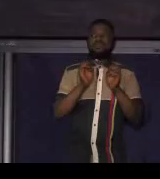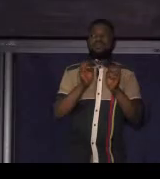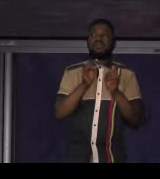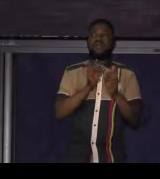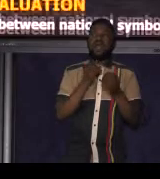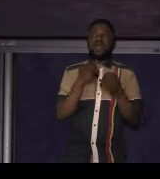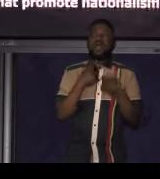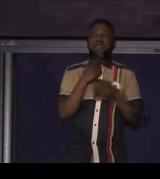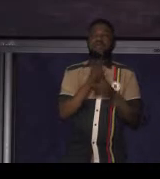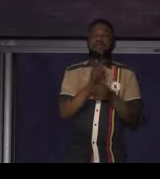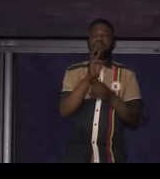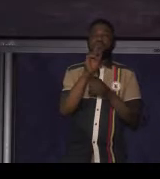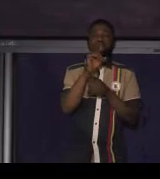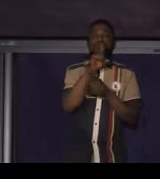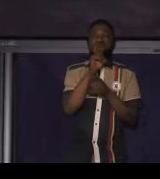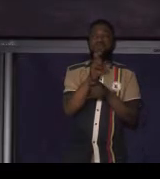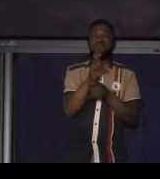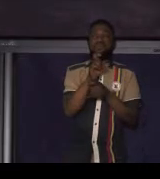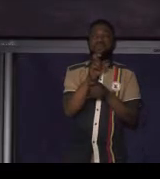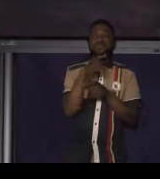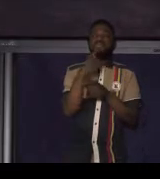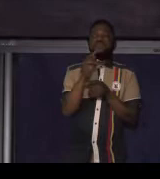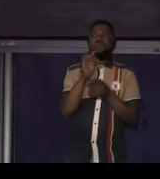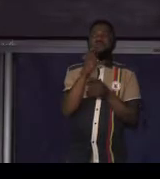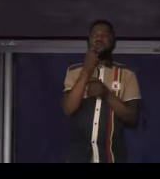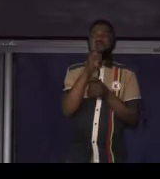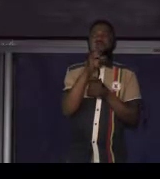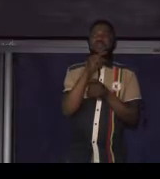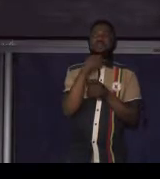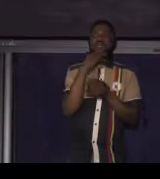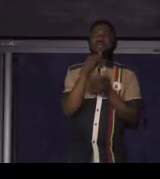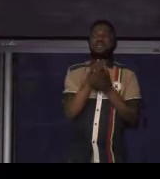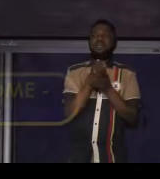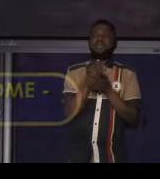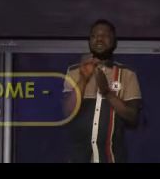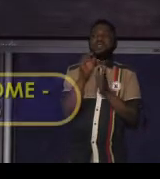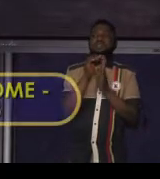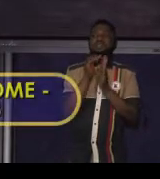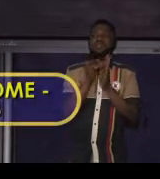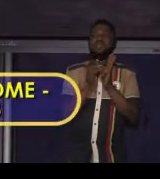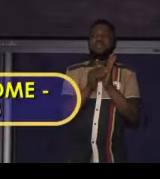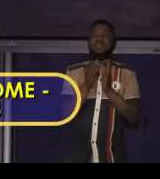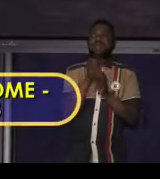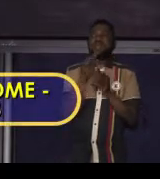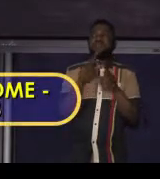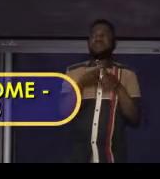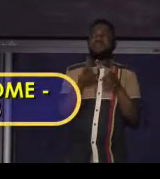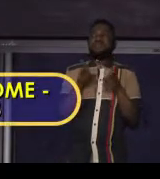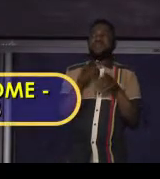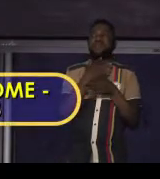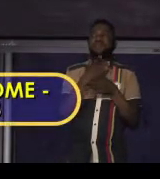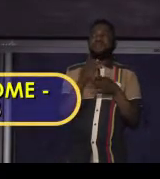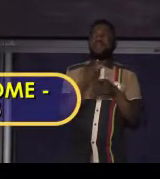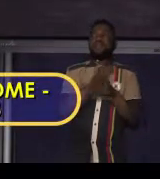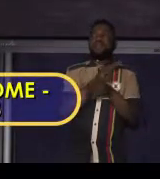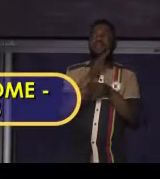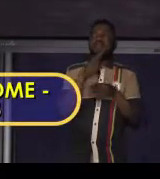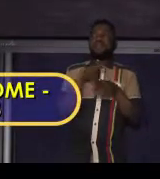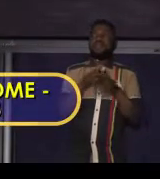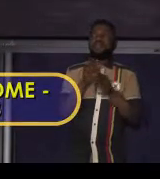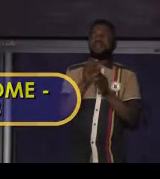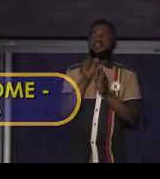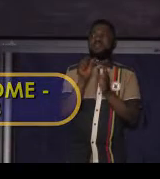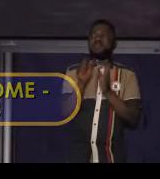evaluation. I have just two questions. The first question here, state a